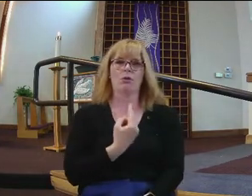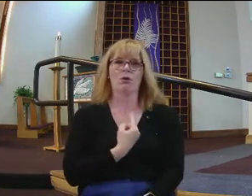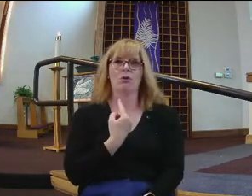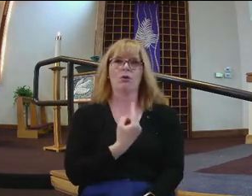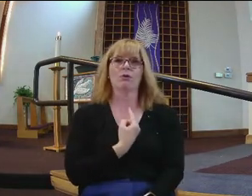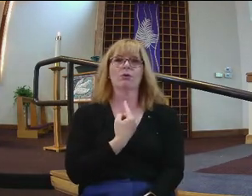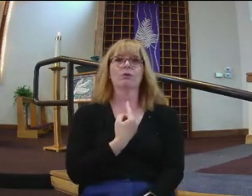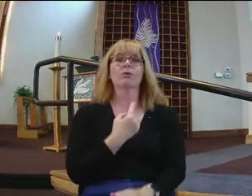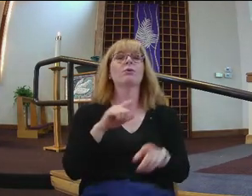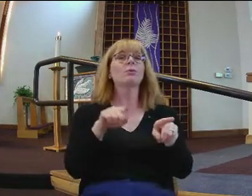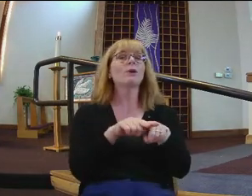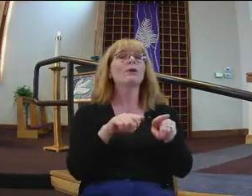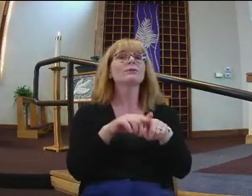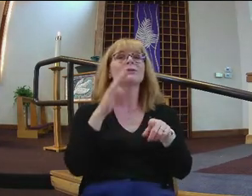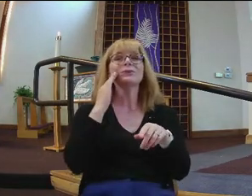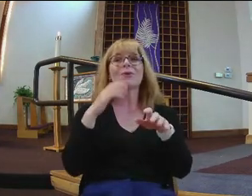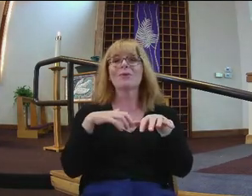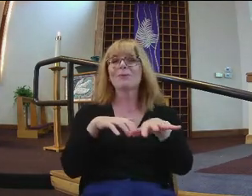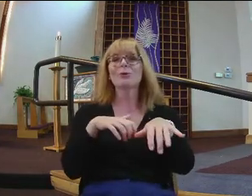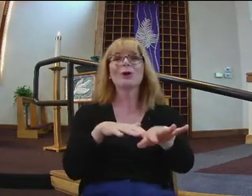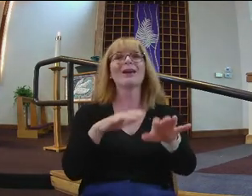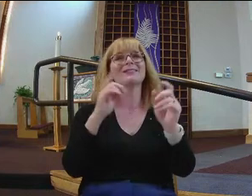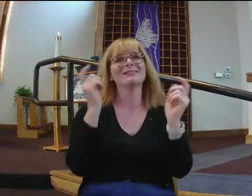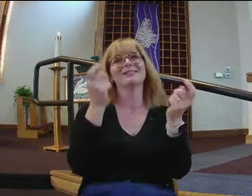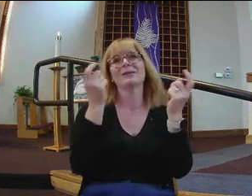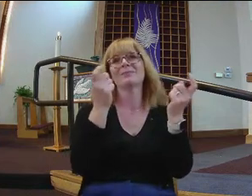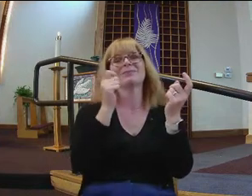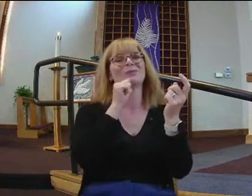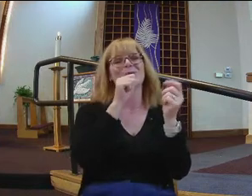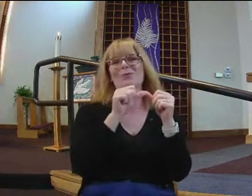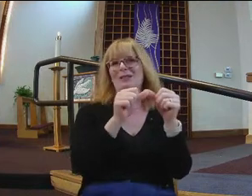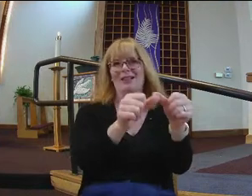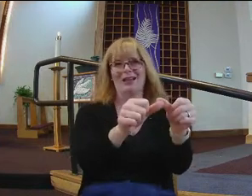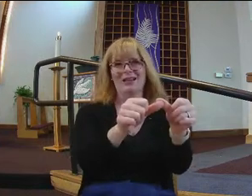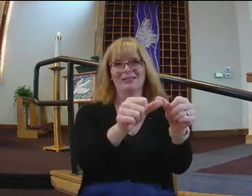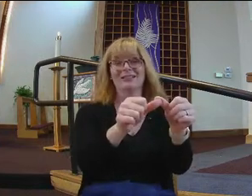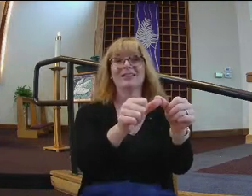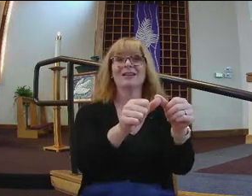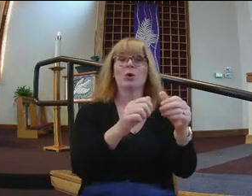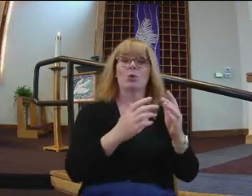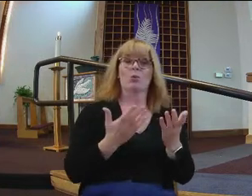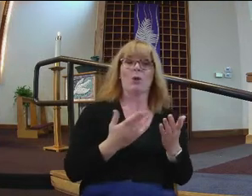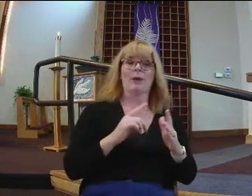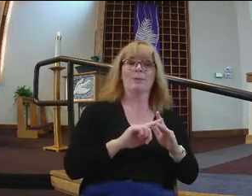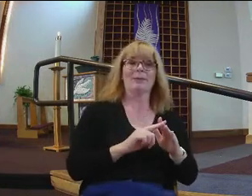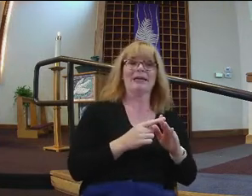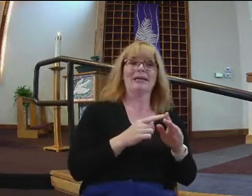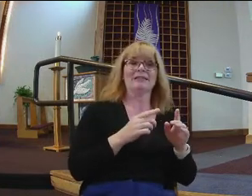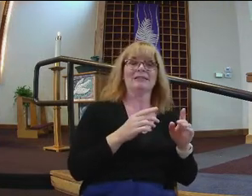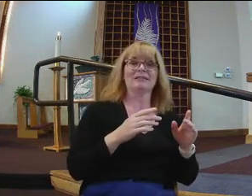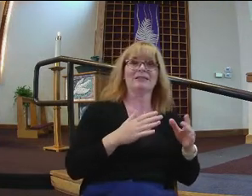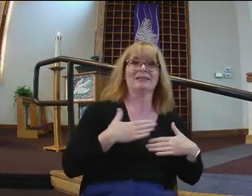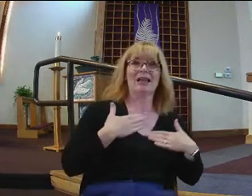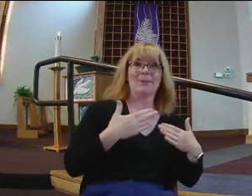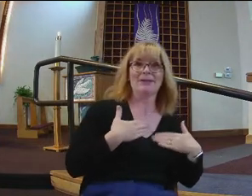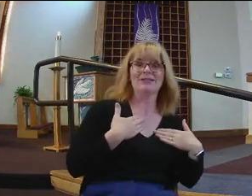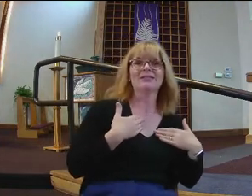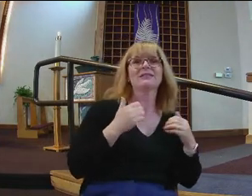the parades and the fanfares don't always last. And what begins as joy and excitement sometimes shifts to anxiety and